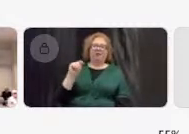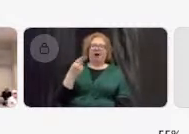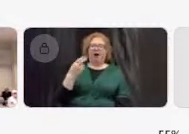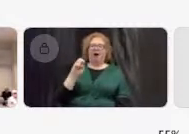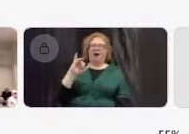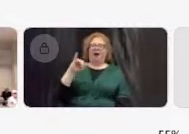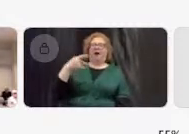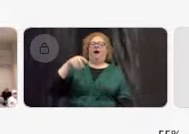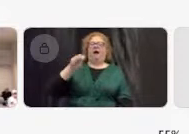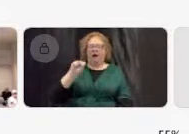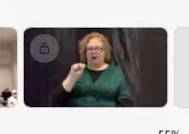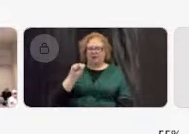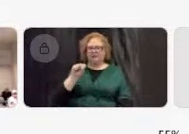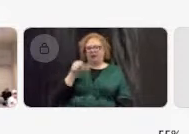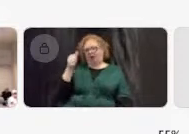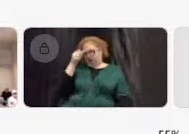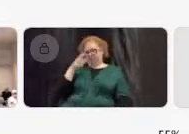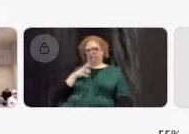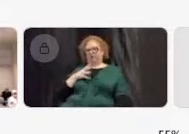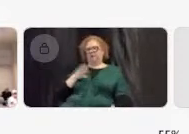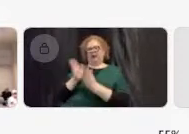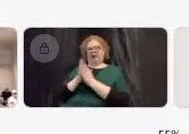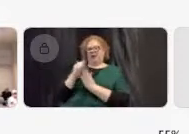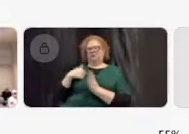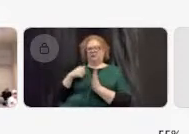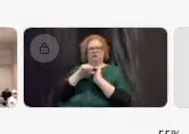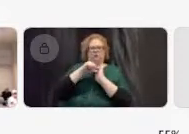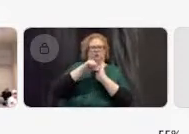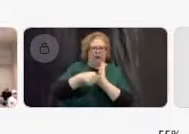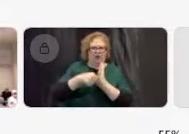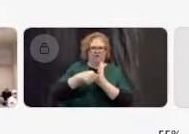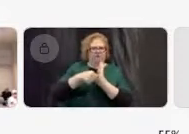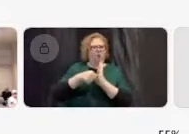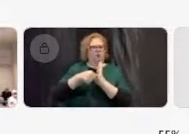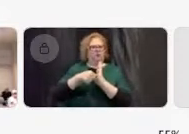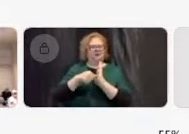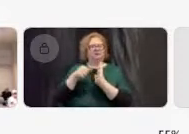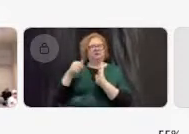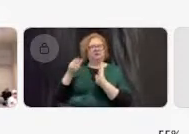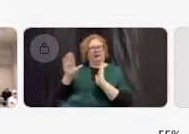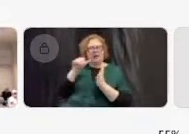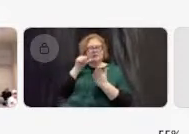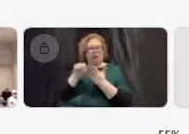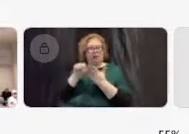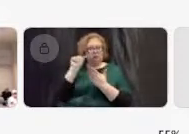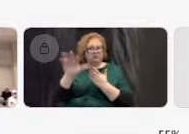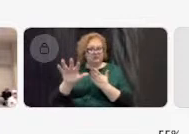reinforce this, and he had sent you a letter as well. Since